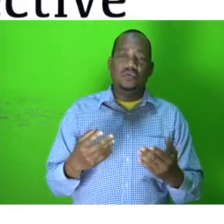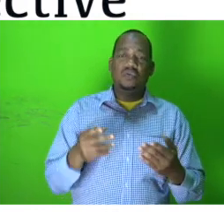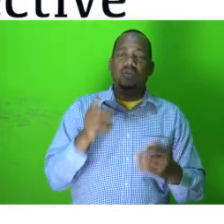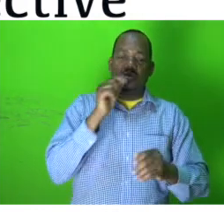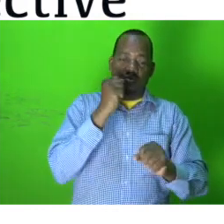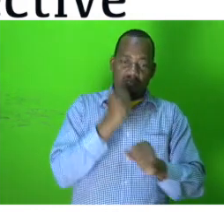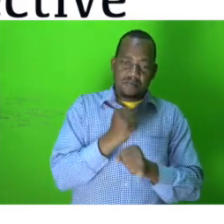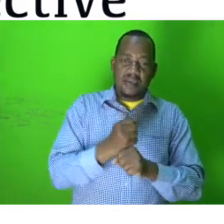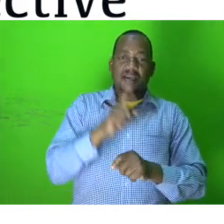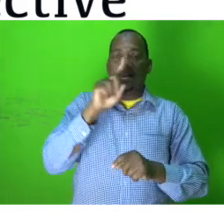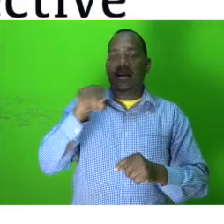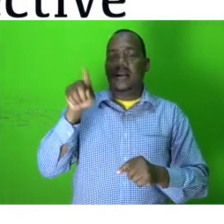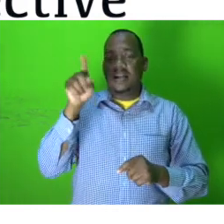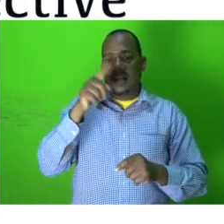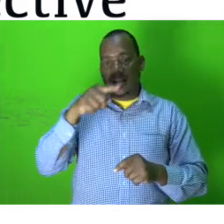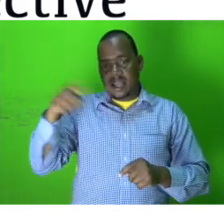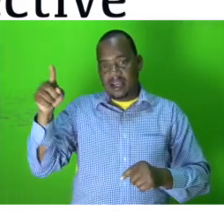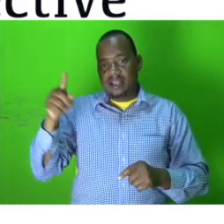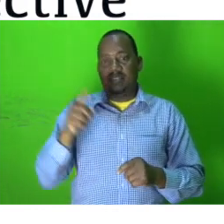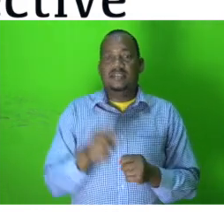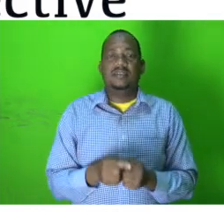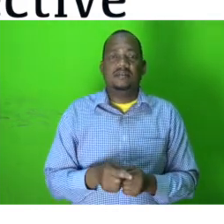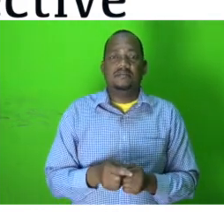a corrective measure.